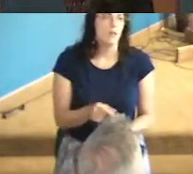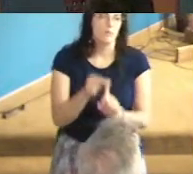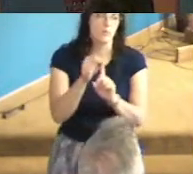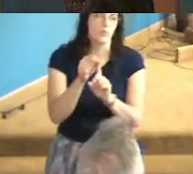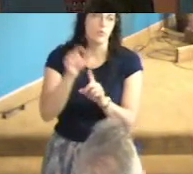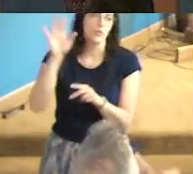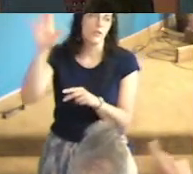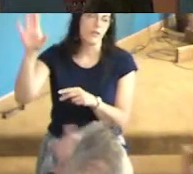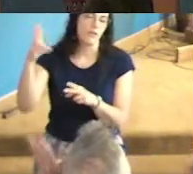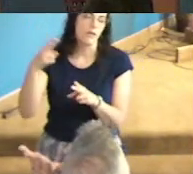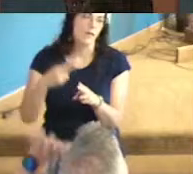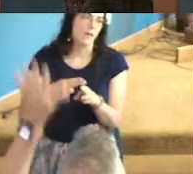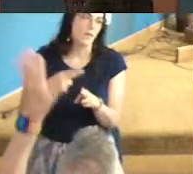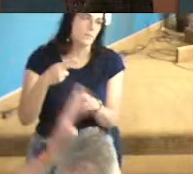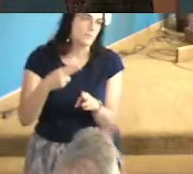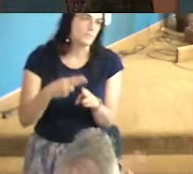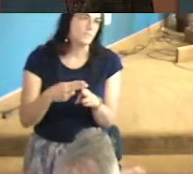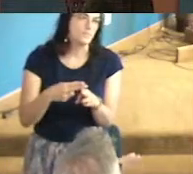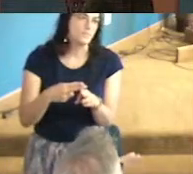save but your